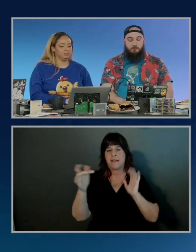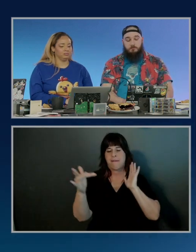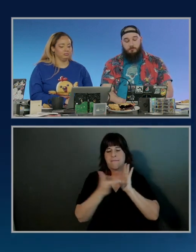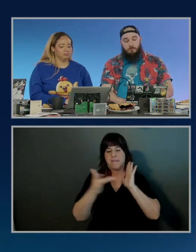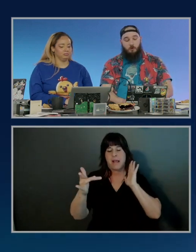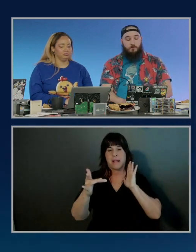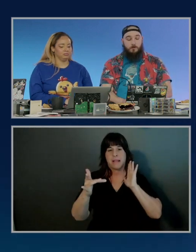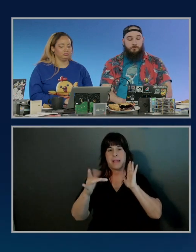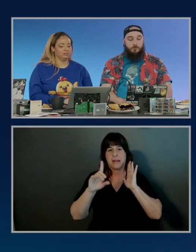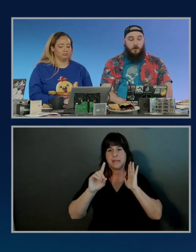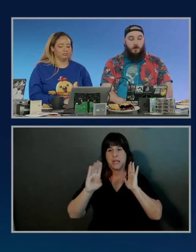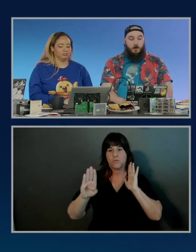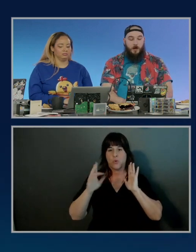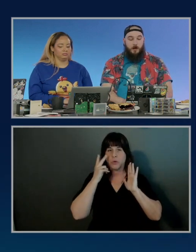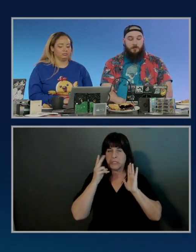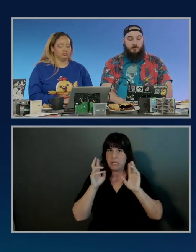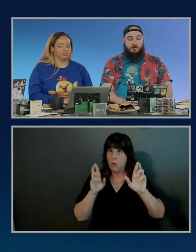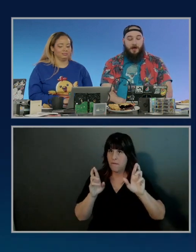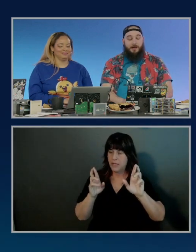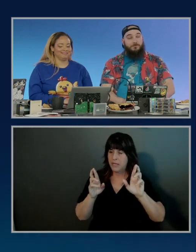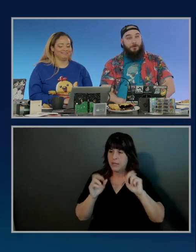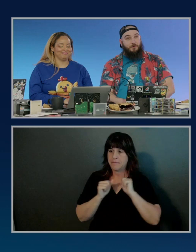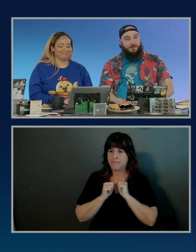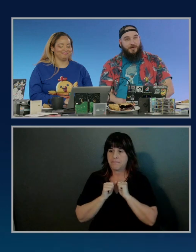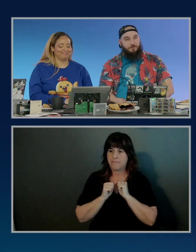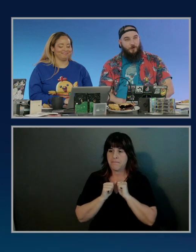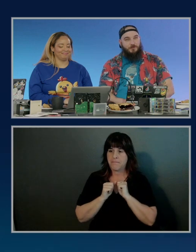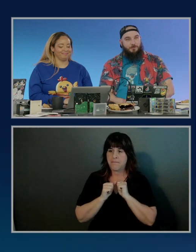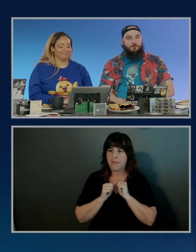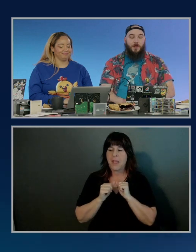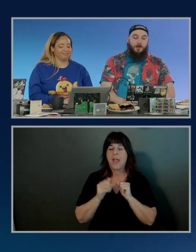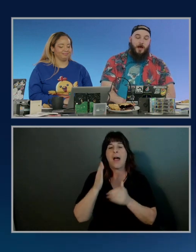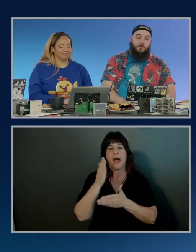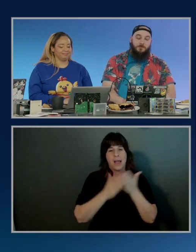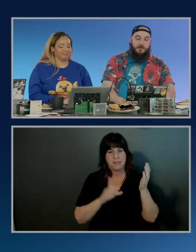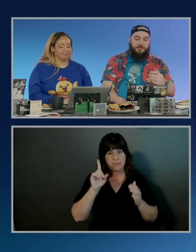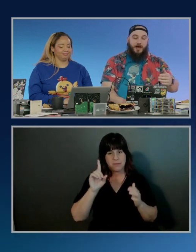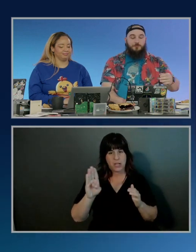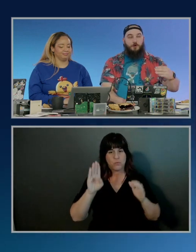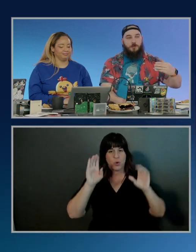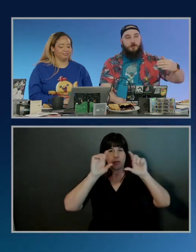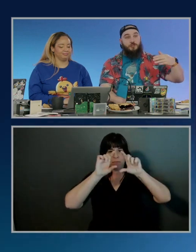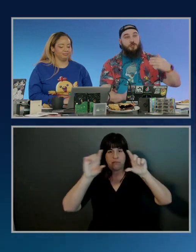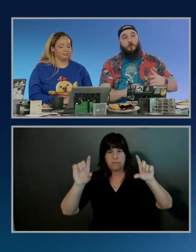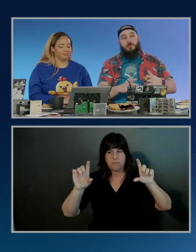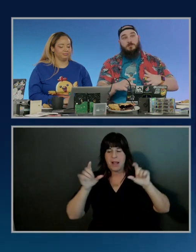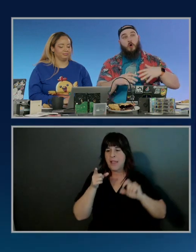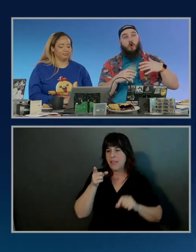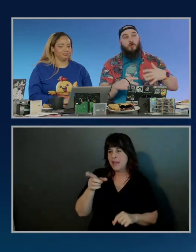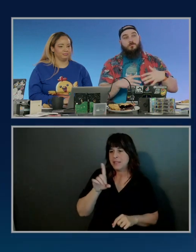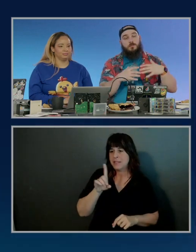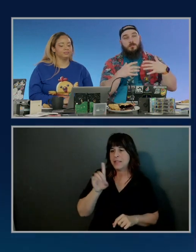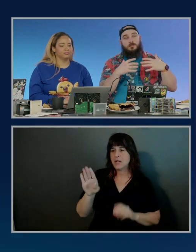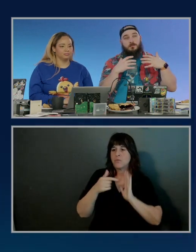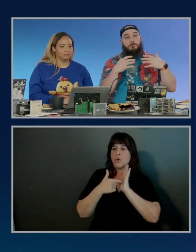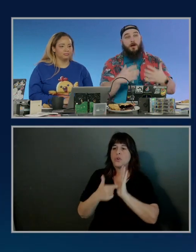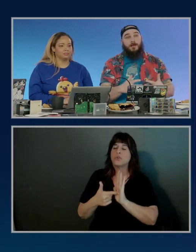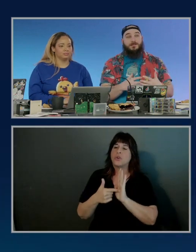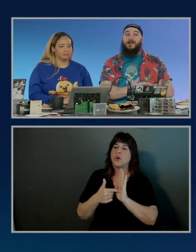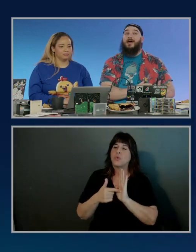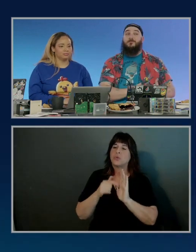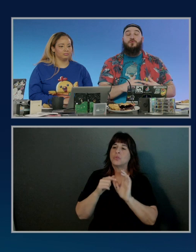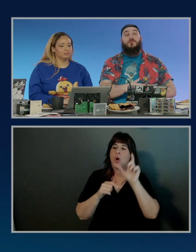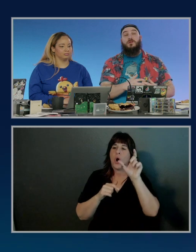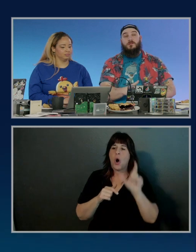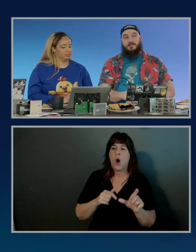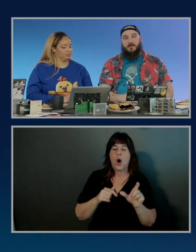see, hopefully, I have a couple of dashboards. Now, this dashboard here shows all of these buckets